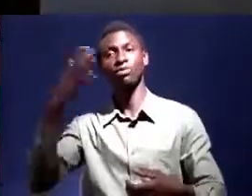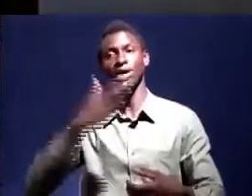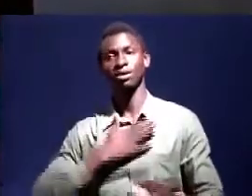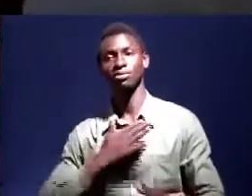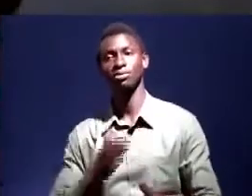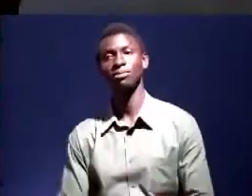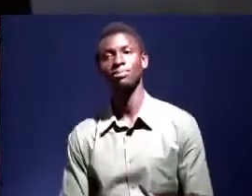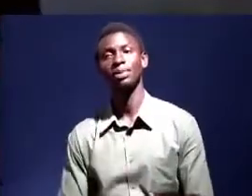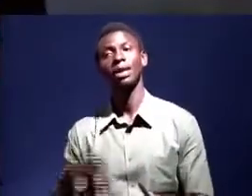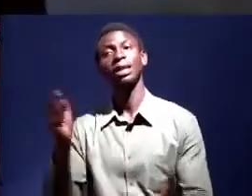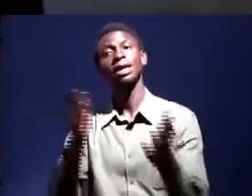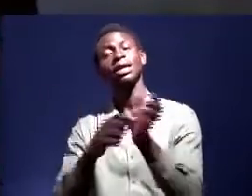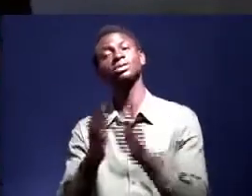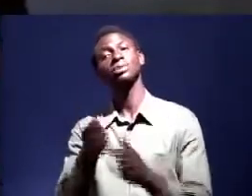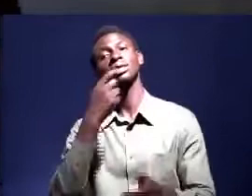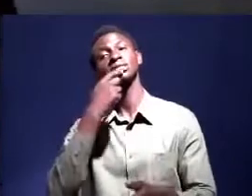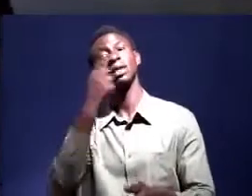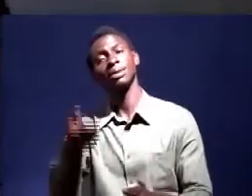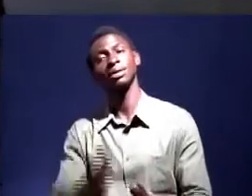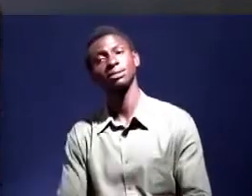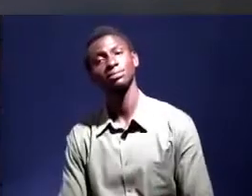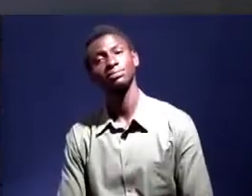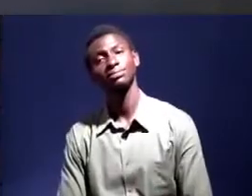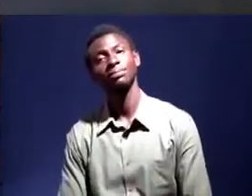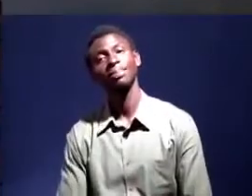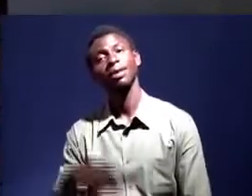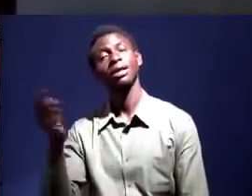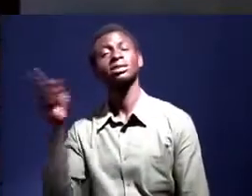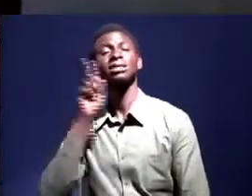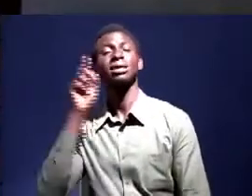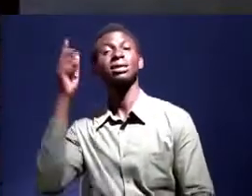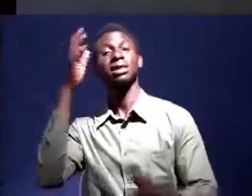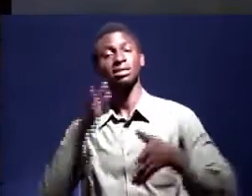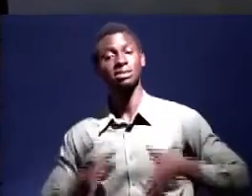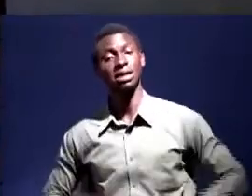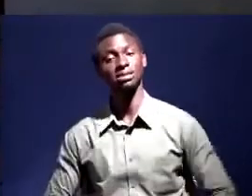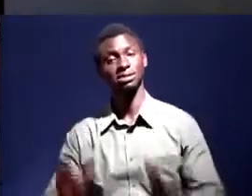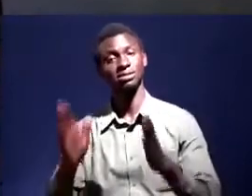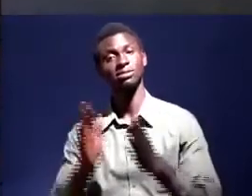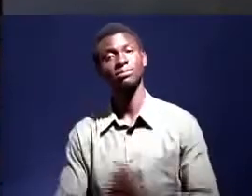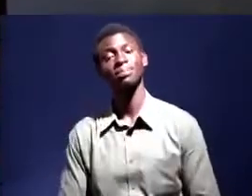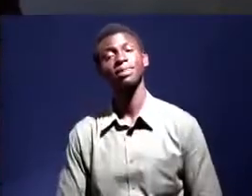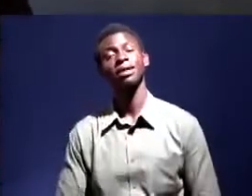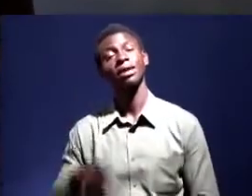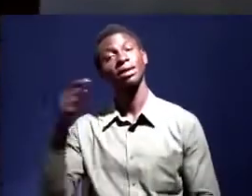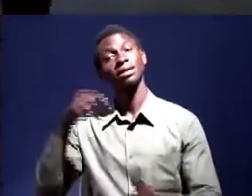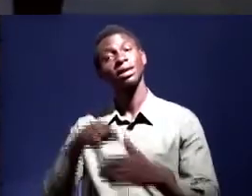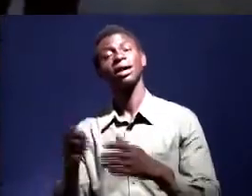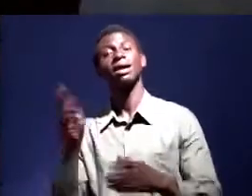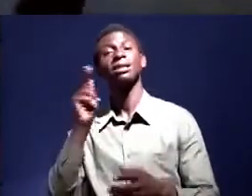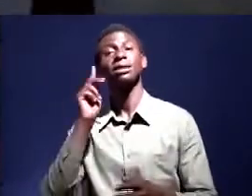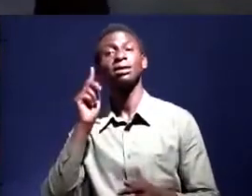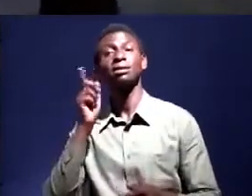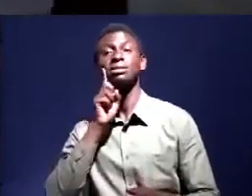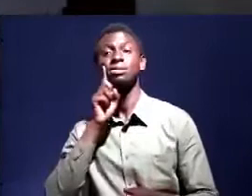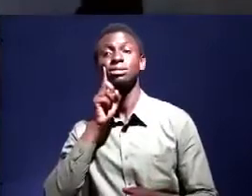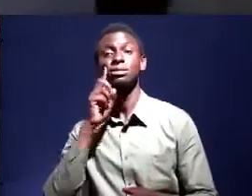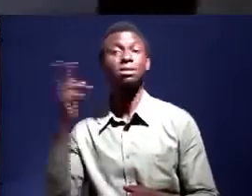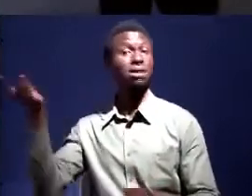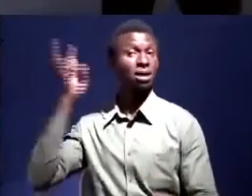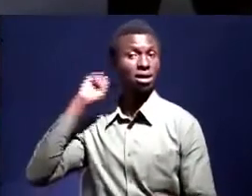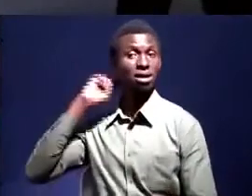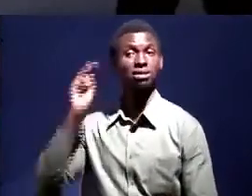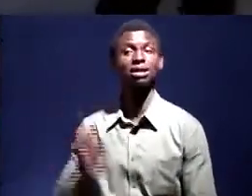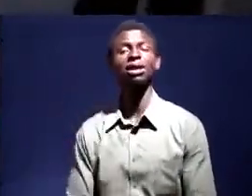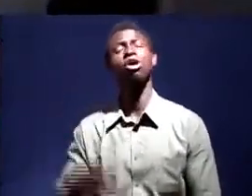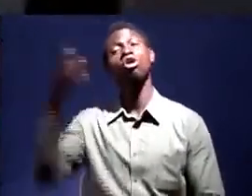said, na Yesu alisema, in every generation, katika kila kizazi, in every century, katika kila karne, down through the years, katika